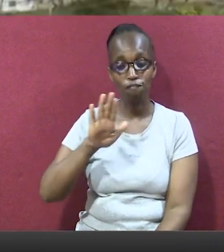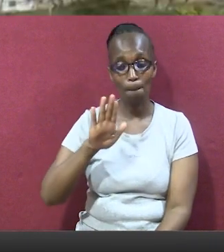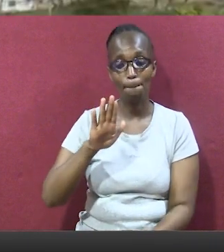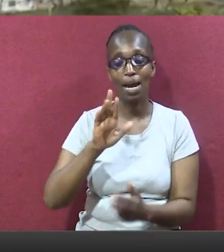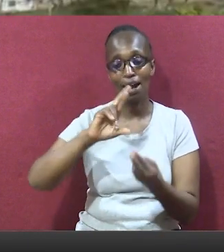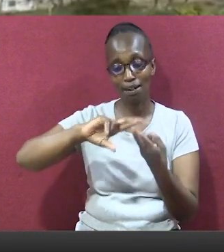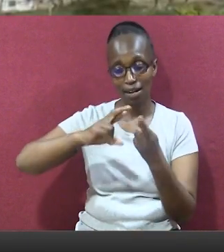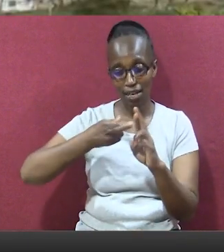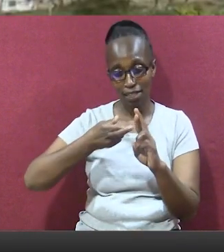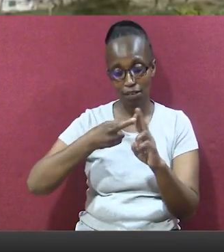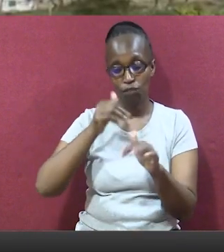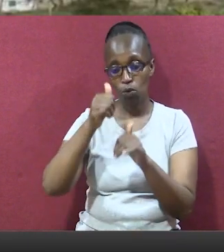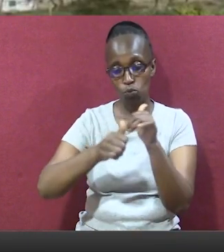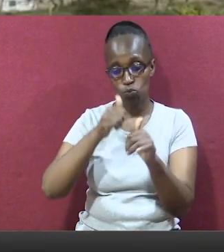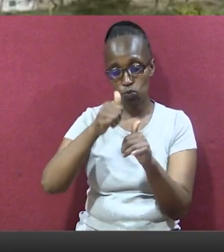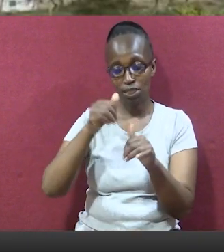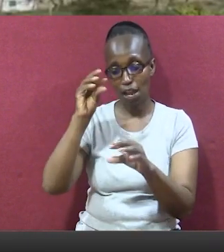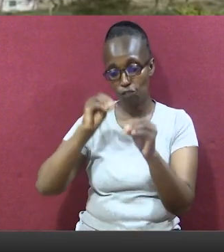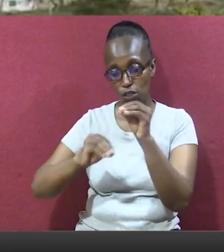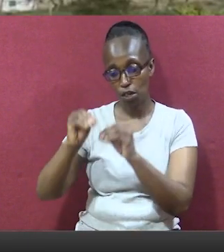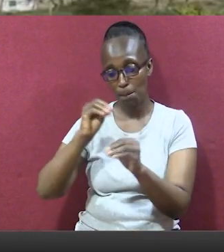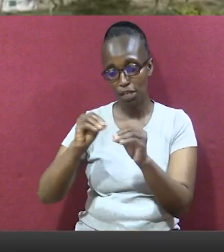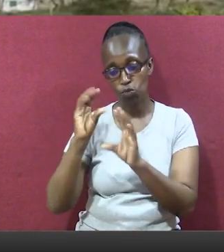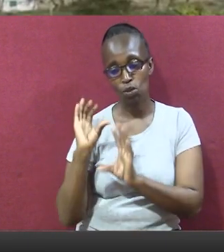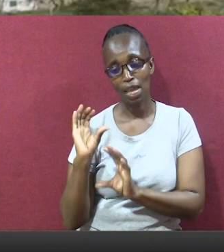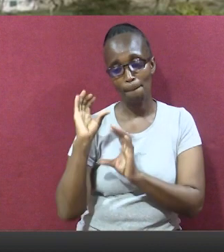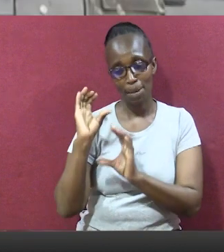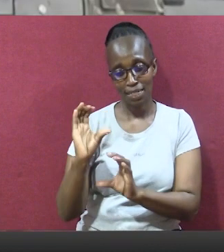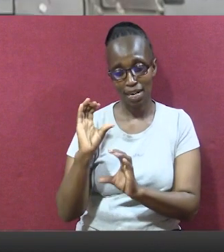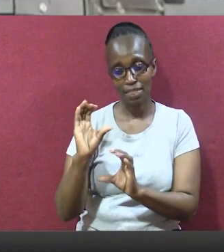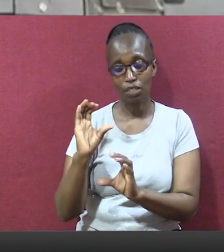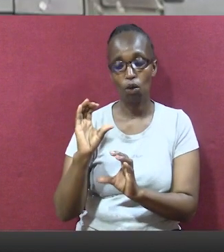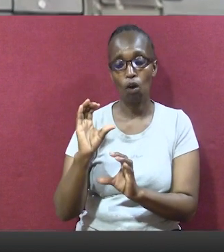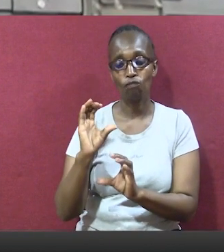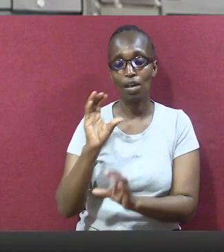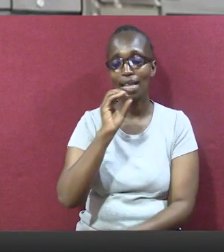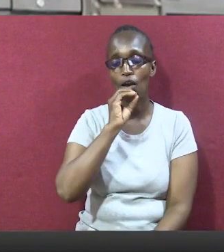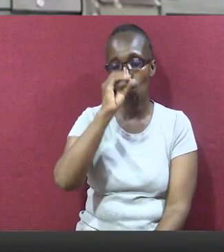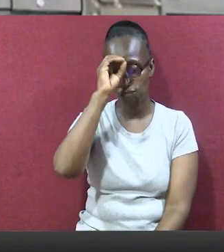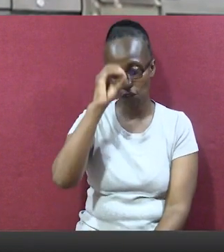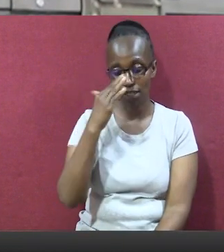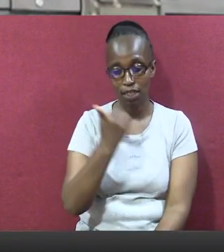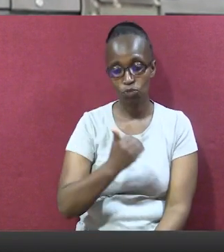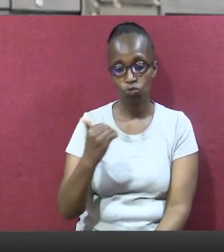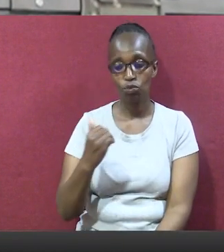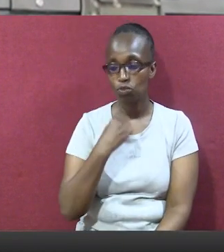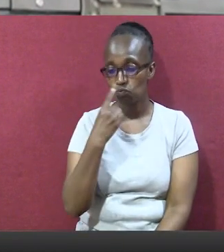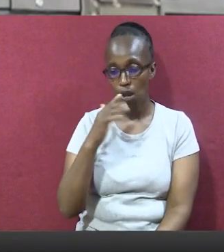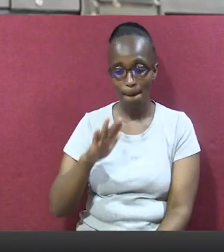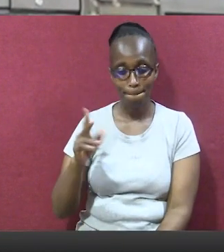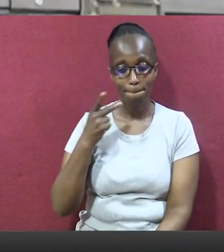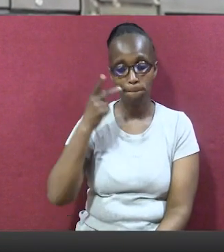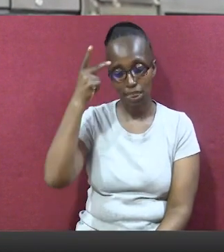jamaa zao, mauti haya yakisababisha ongezeko la mzigo wa masomo kwa watoto